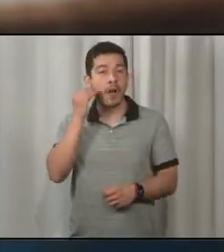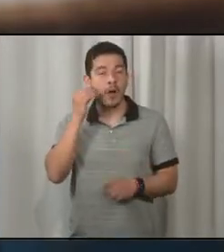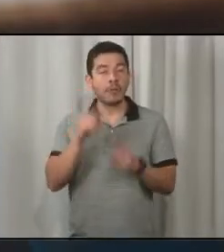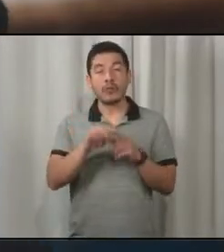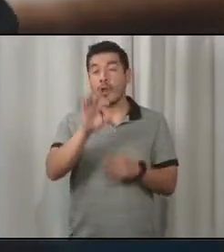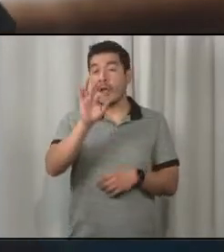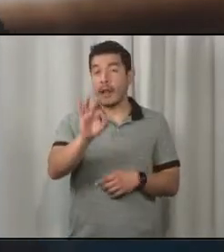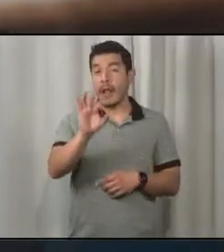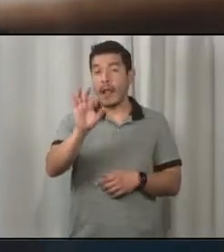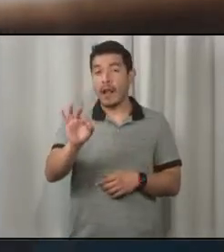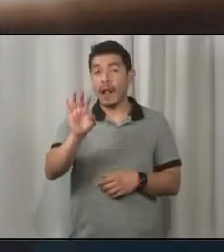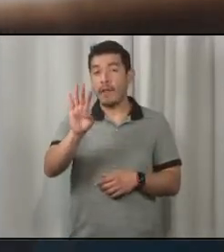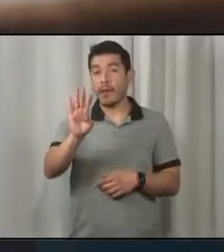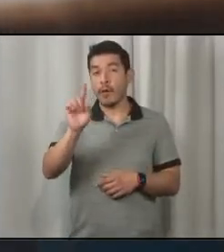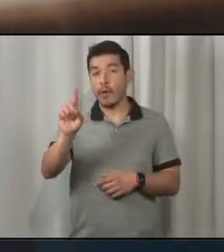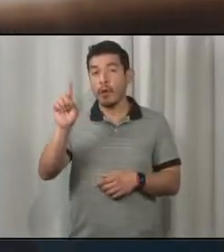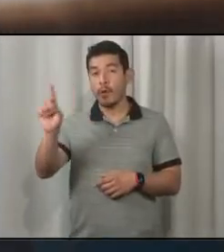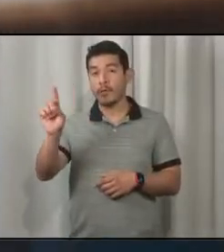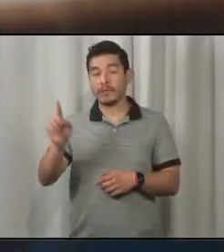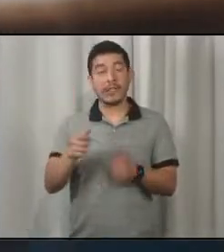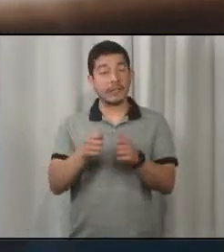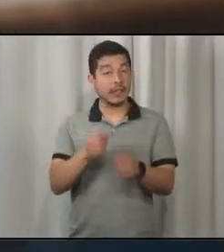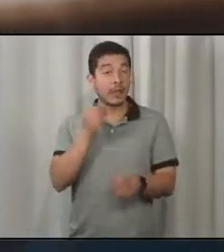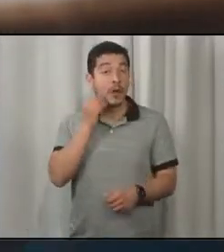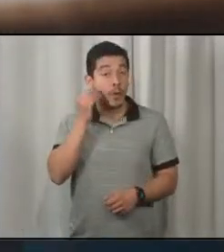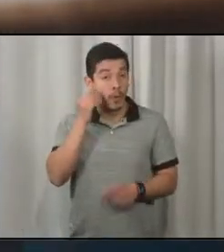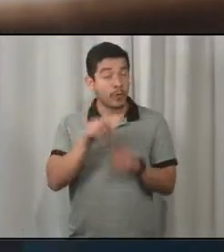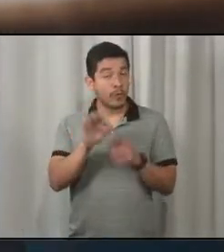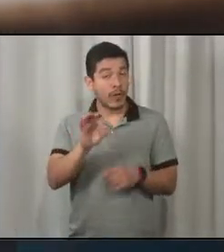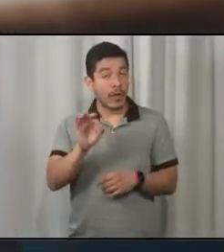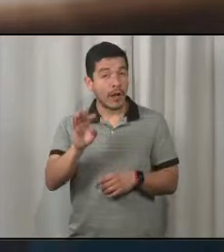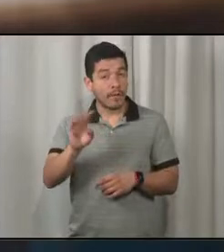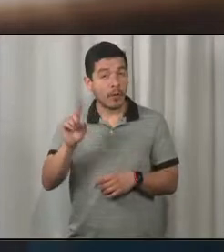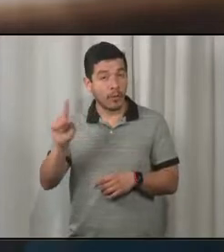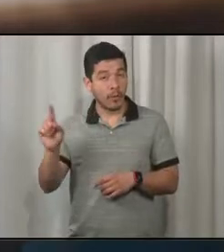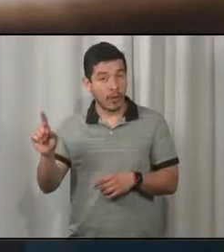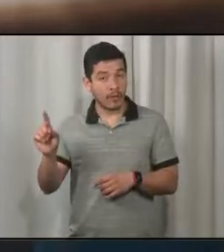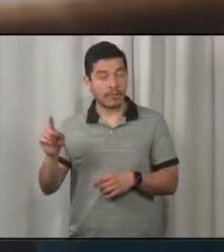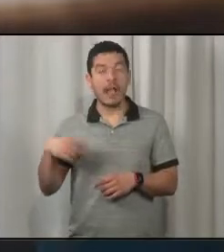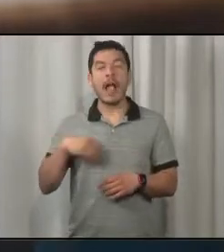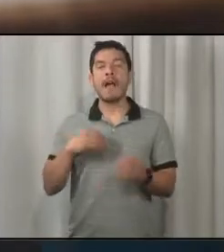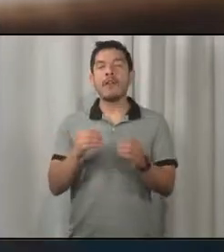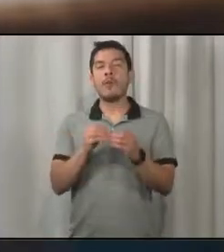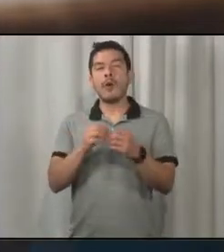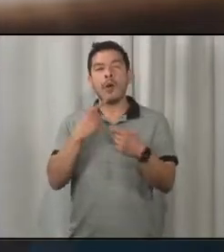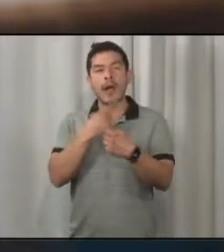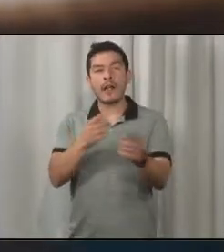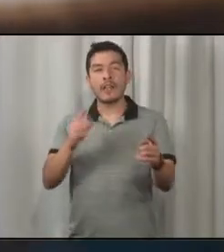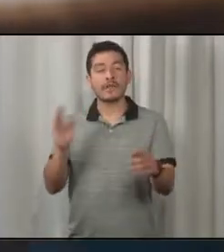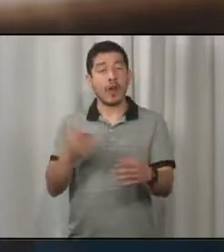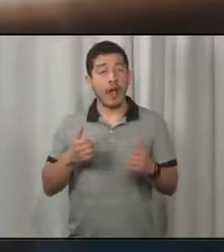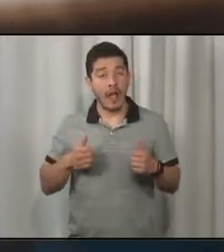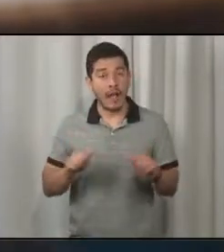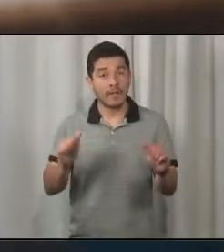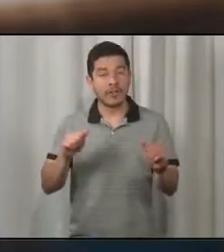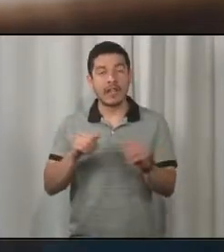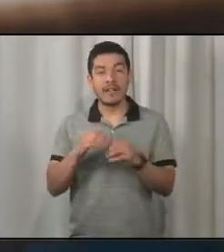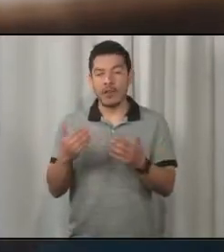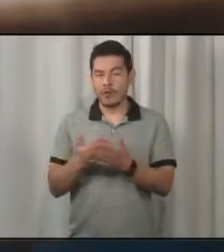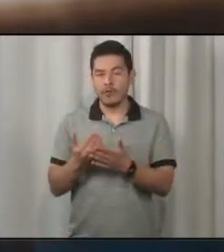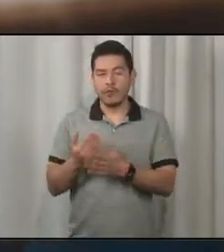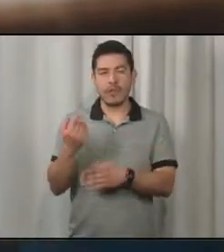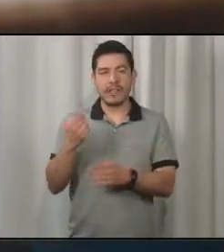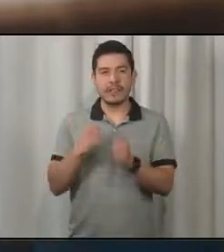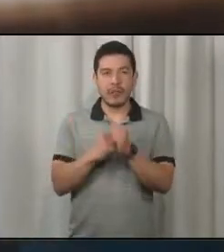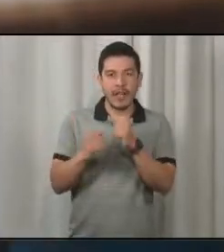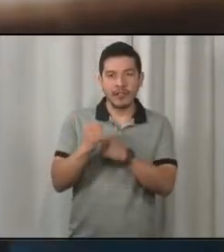99411. We'll have more announcements about our emergency response efforts in the coming days. Every week, we're announcing new